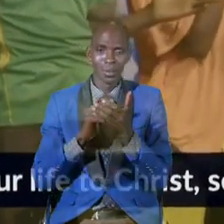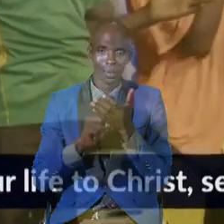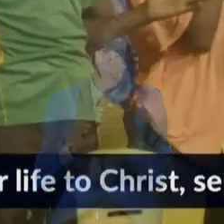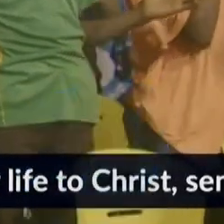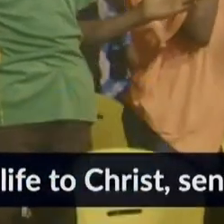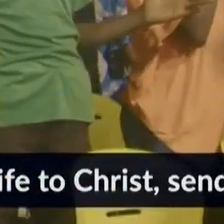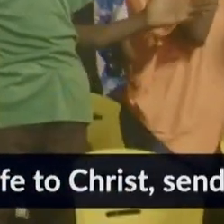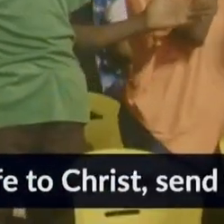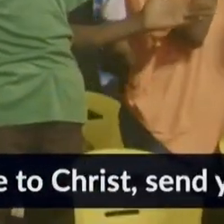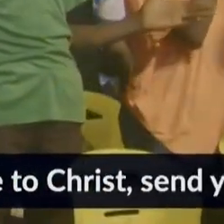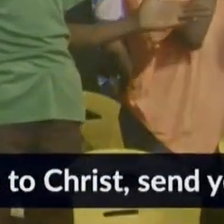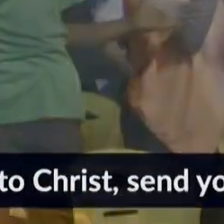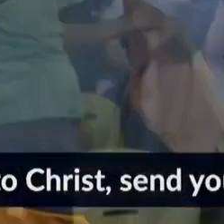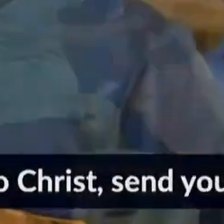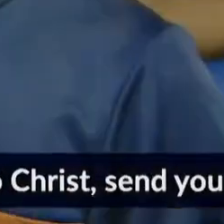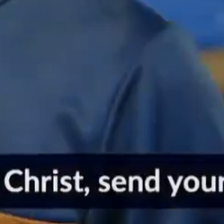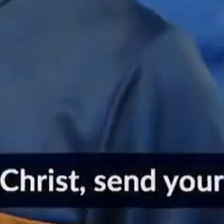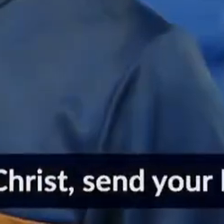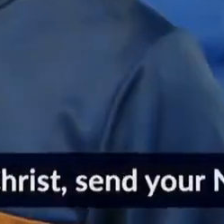there.